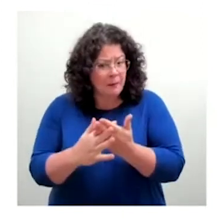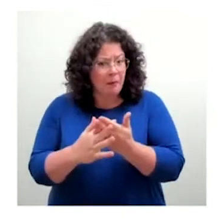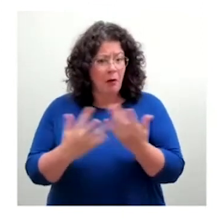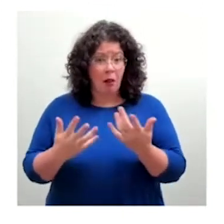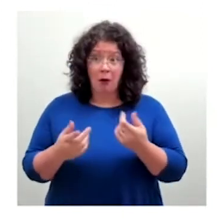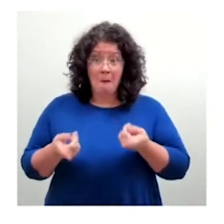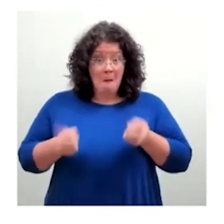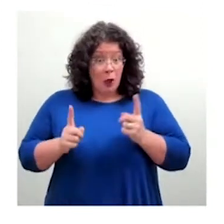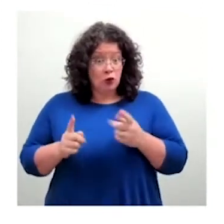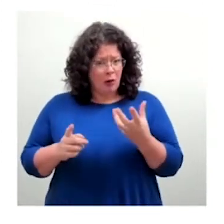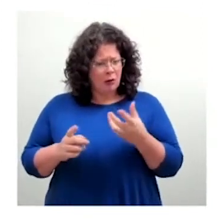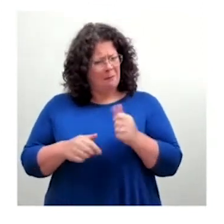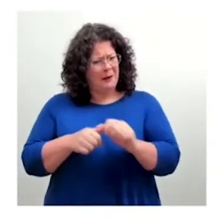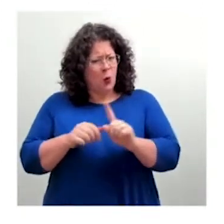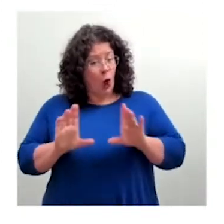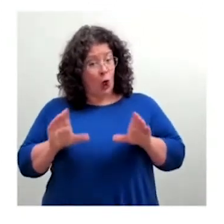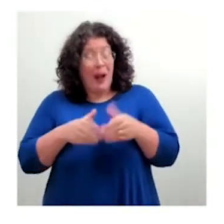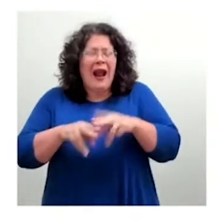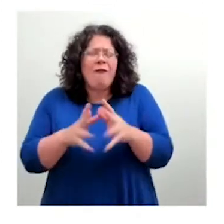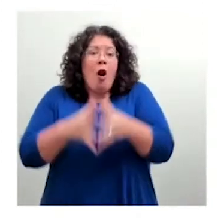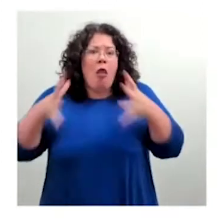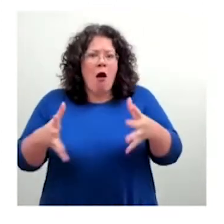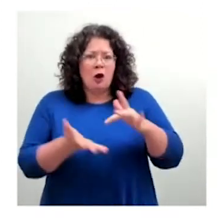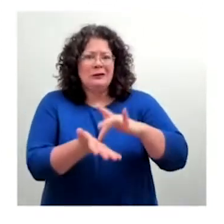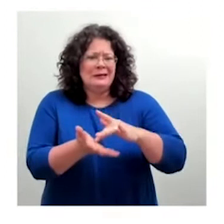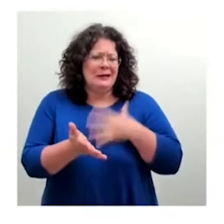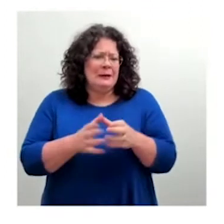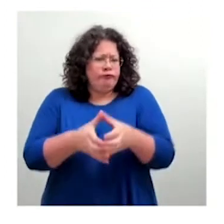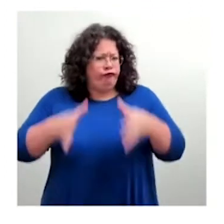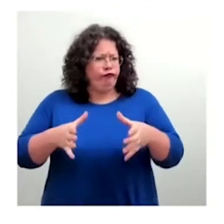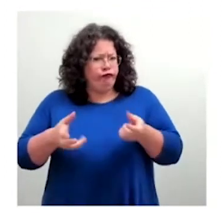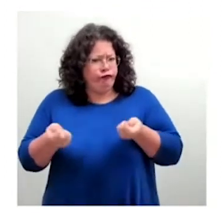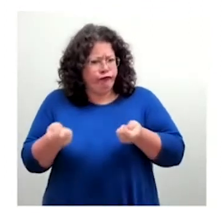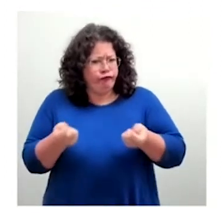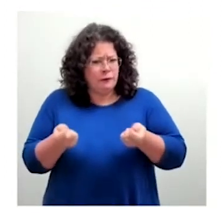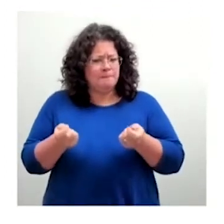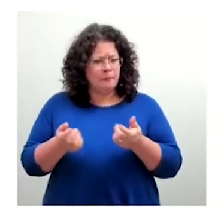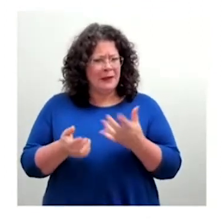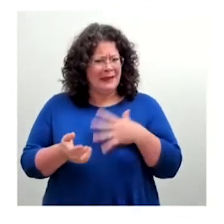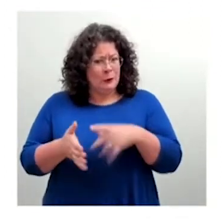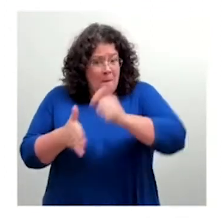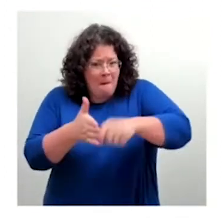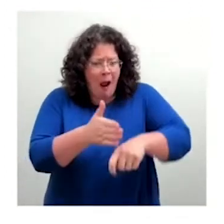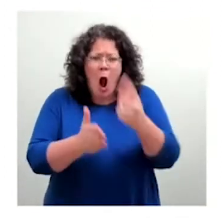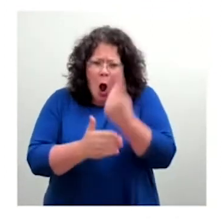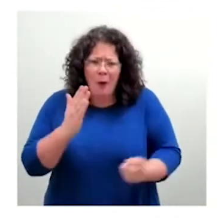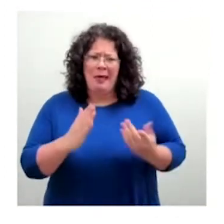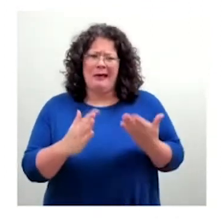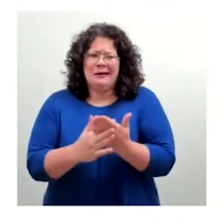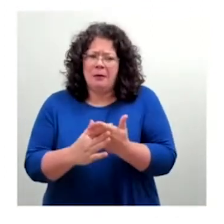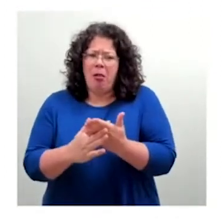of how accessible its technology deployments are? Not just the external facing deployments for the public, but also for its employees.